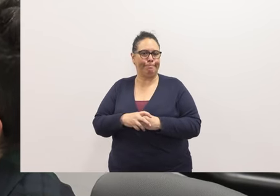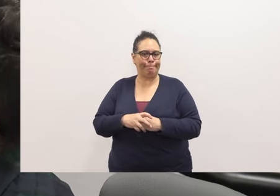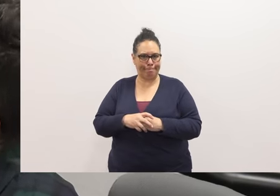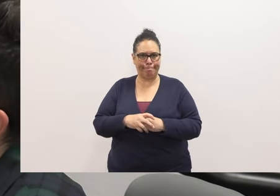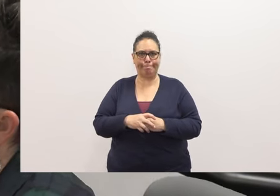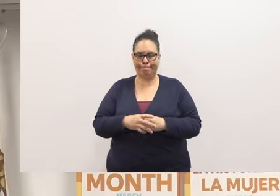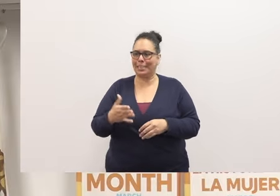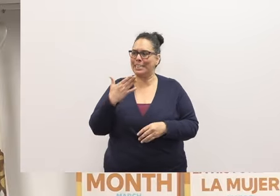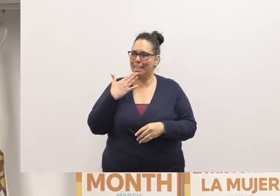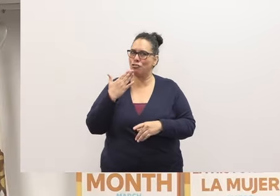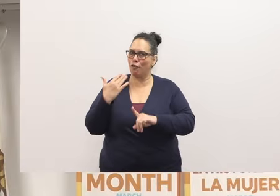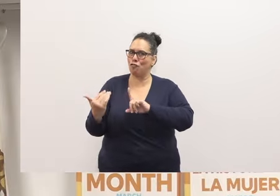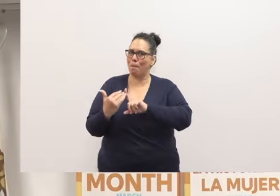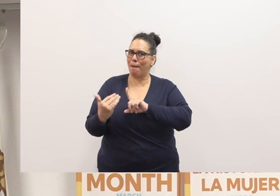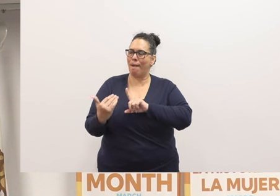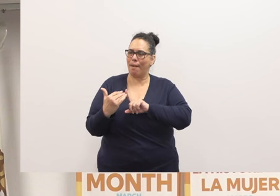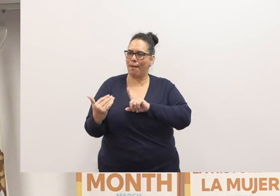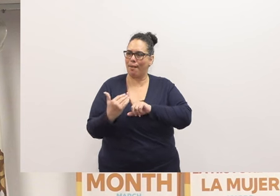Thank you for reminding us that